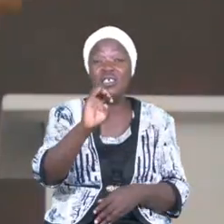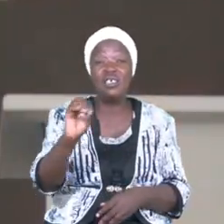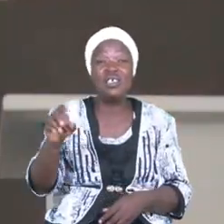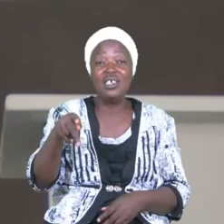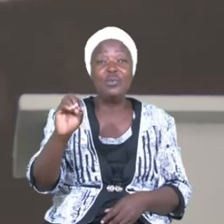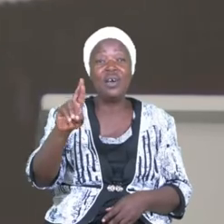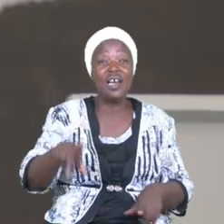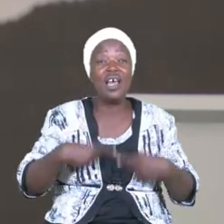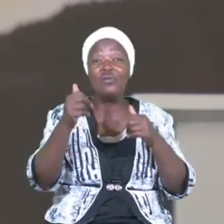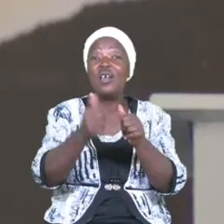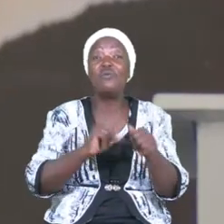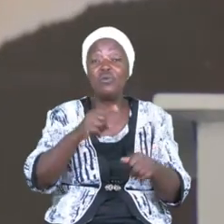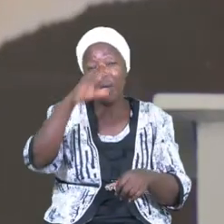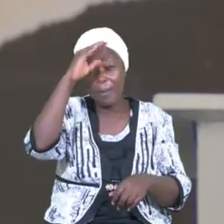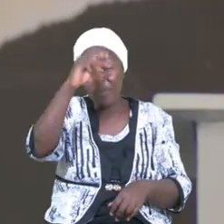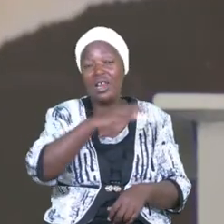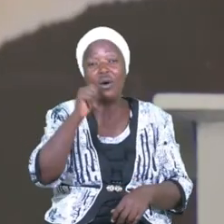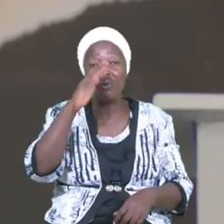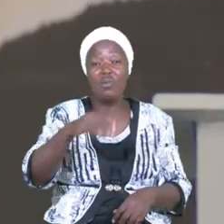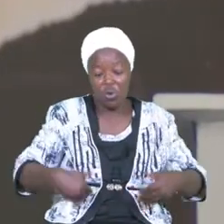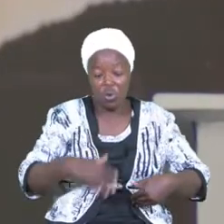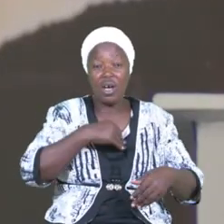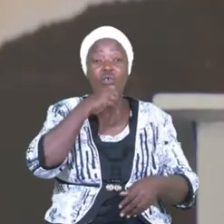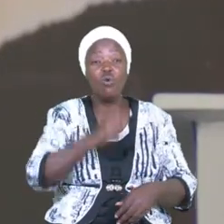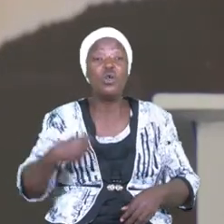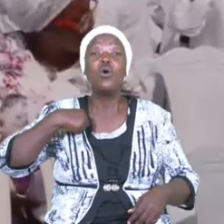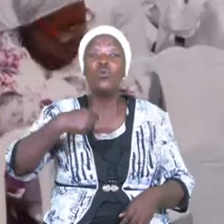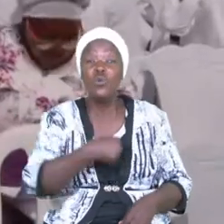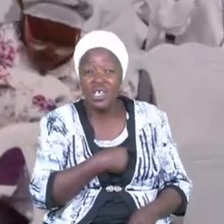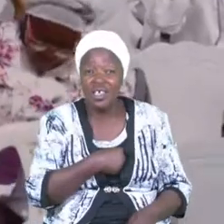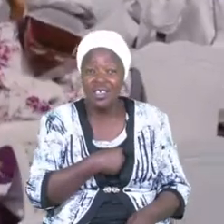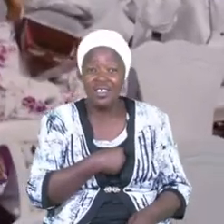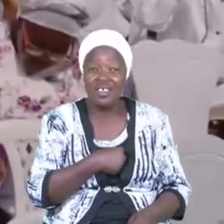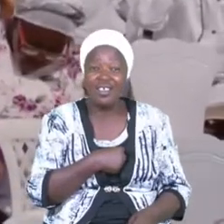and women, young and old, we,